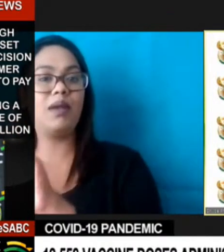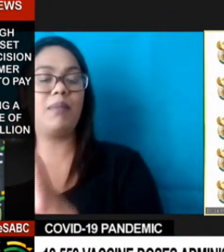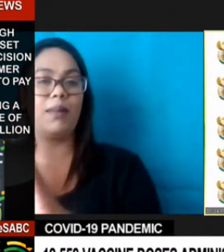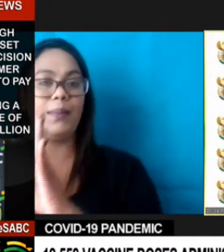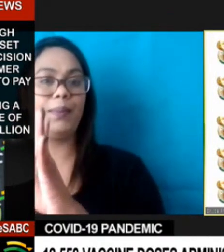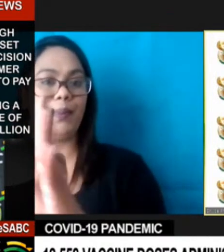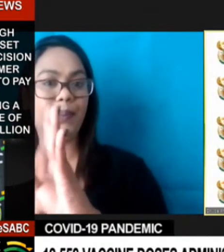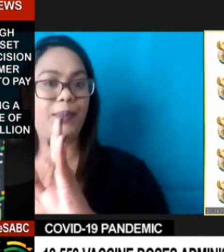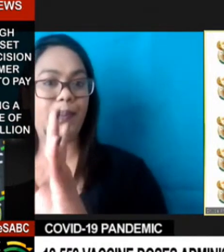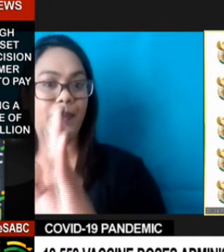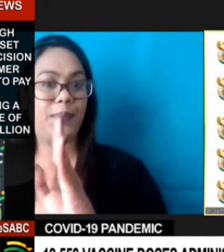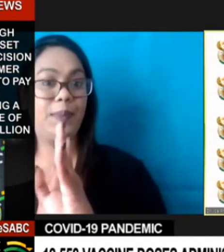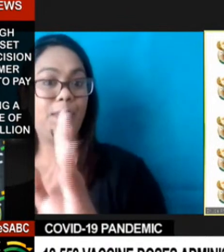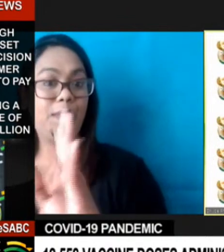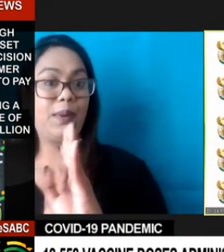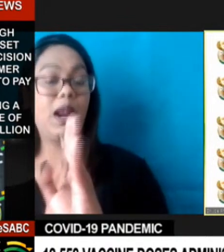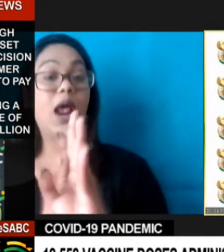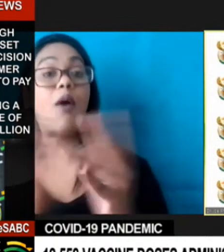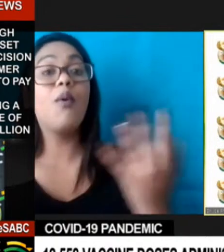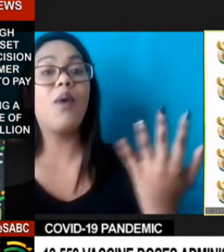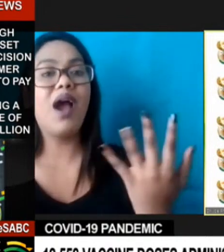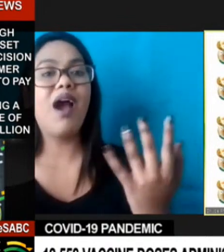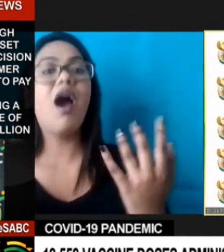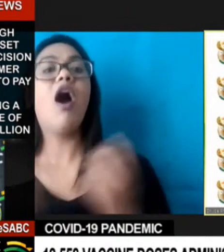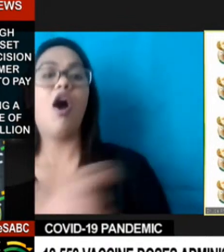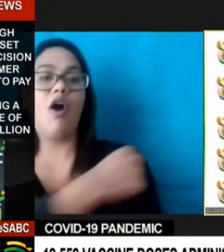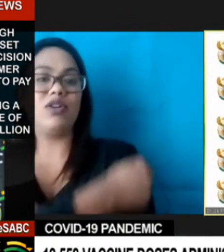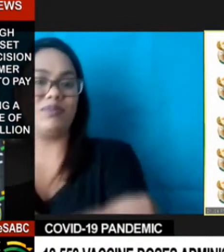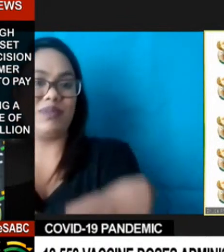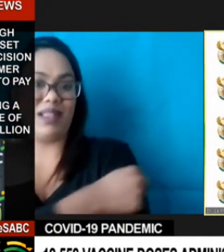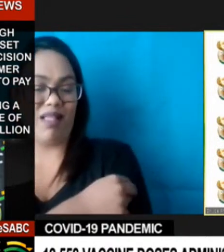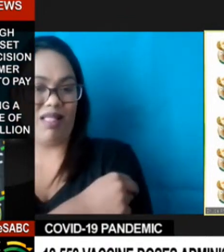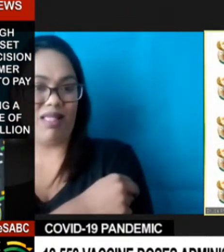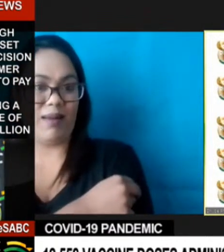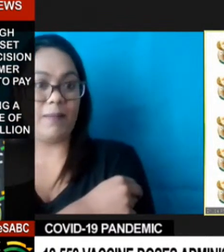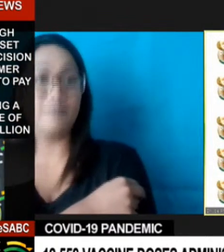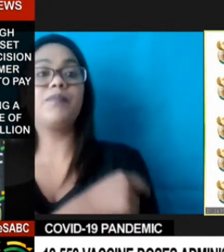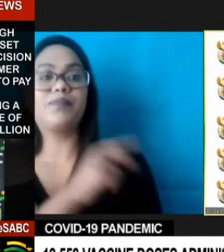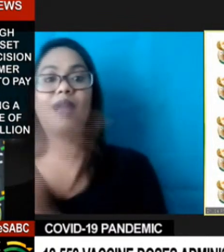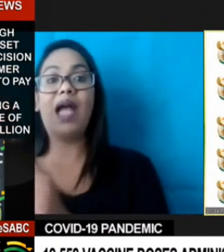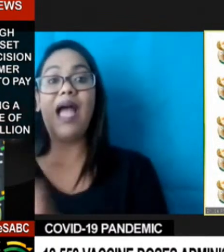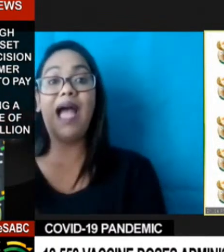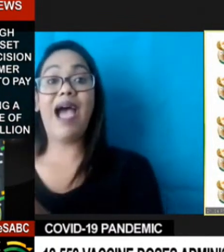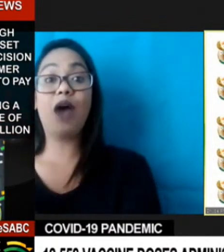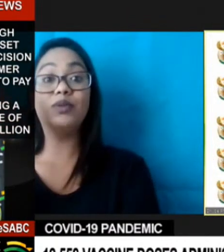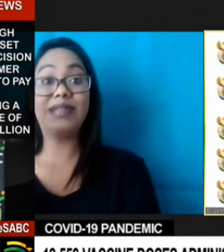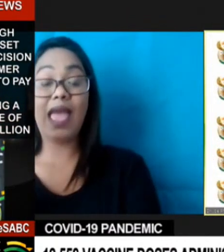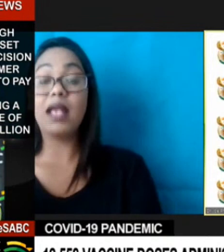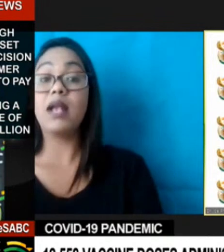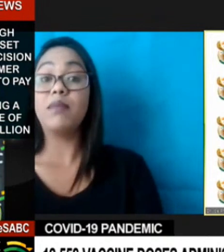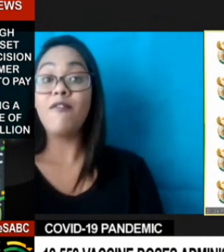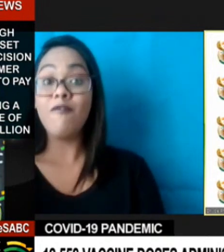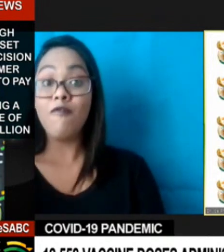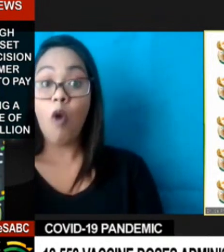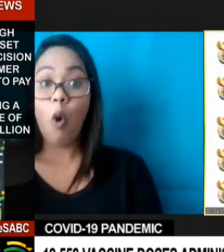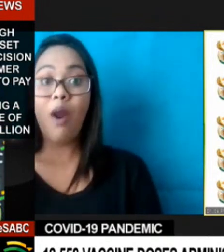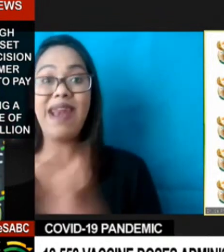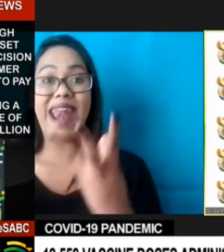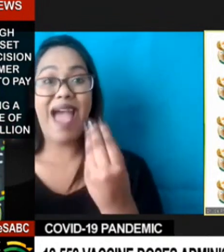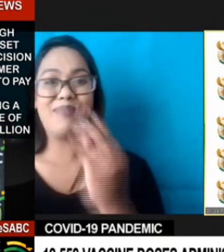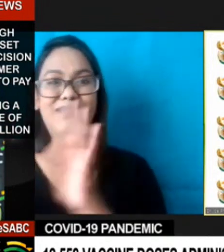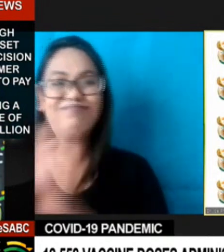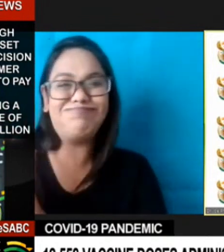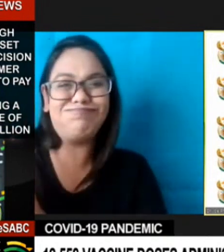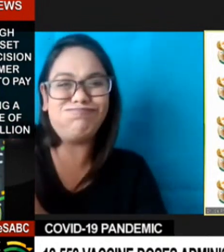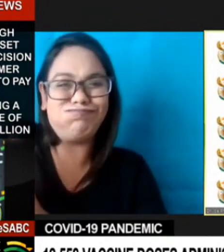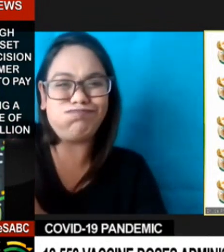decrease in Gauteng. Early indications are that we might have reached a peak in Gauteng. There is a rapid,